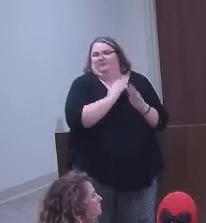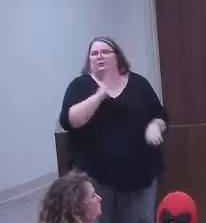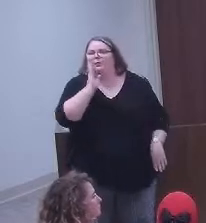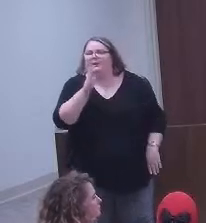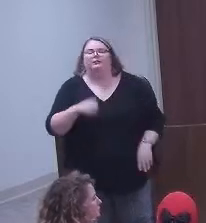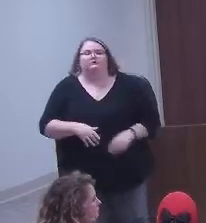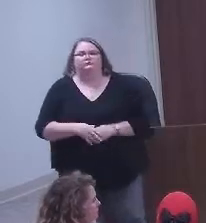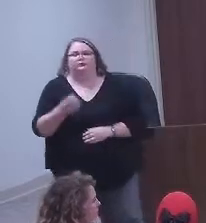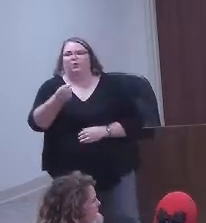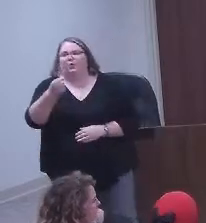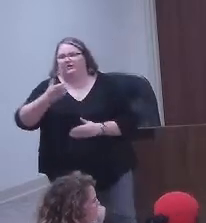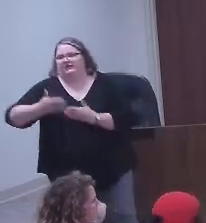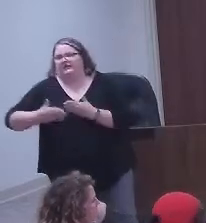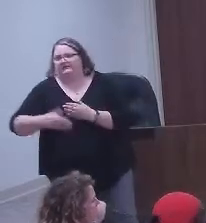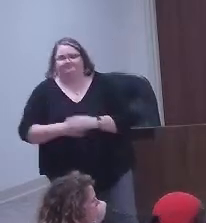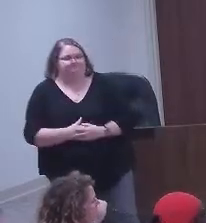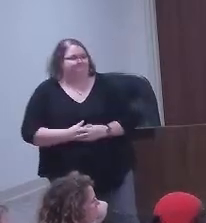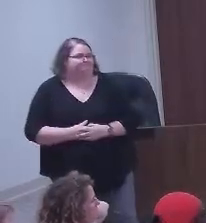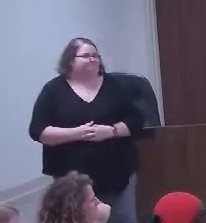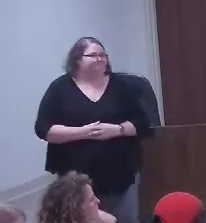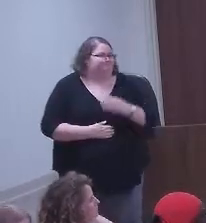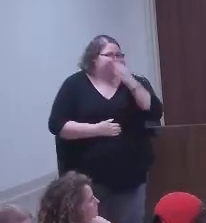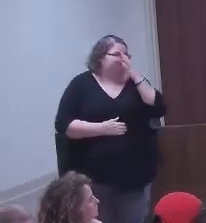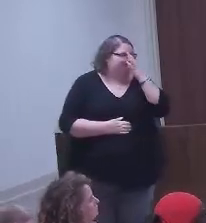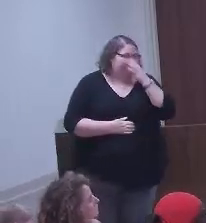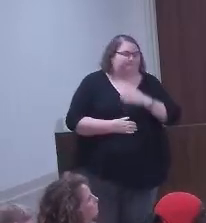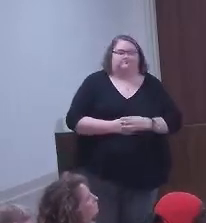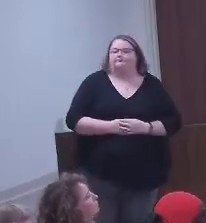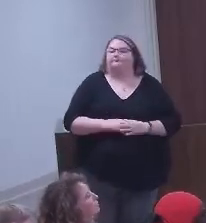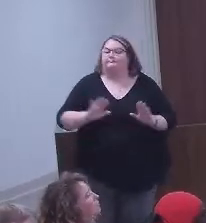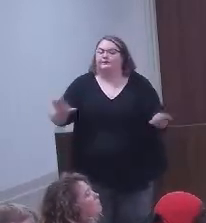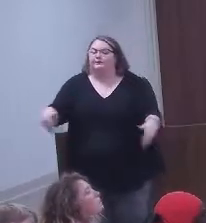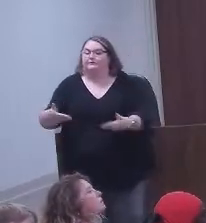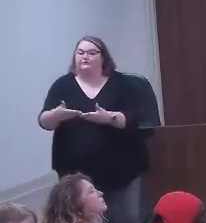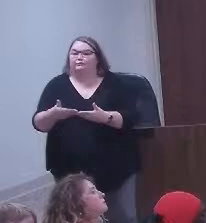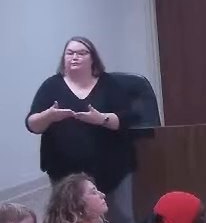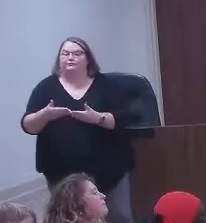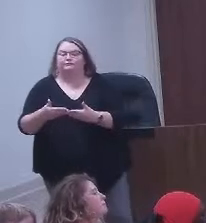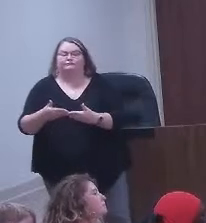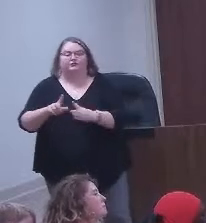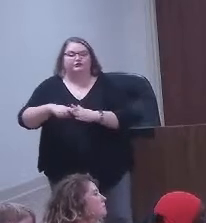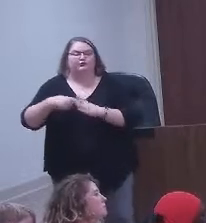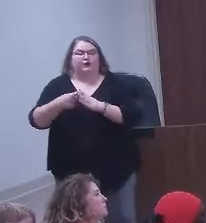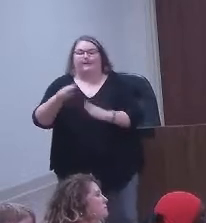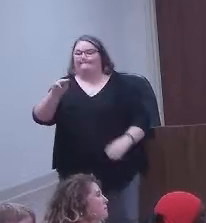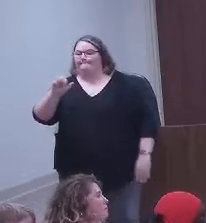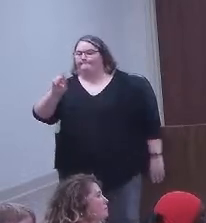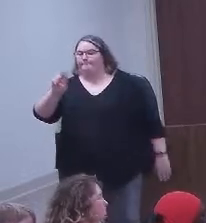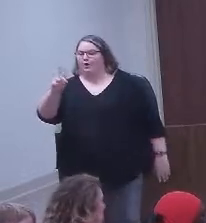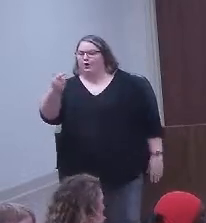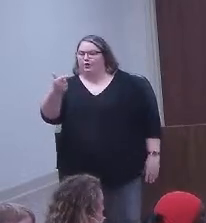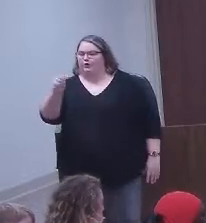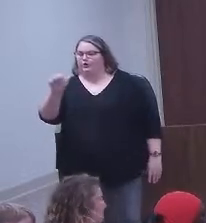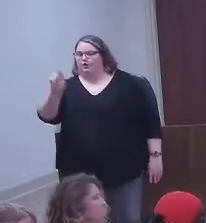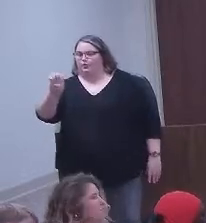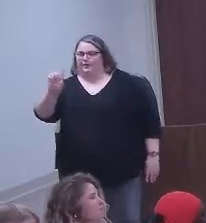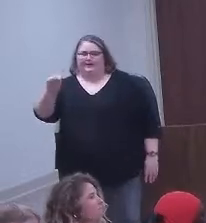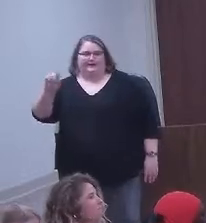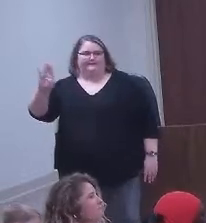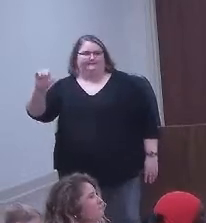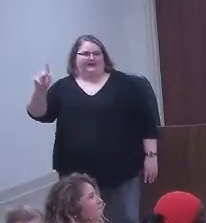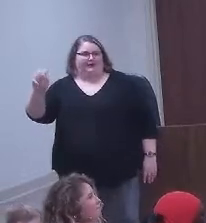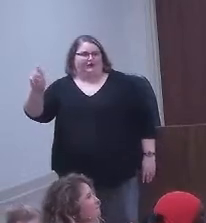please wait until the end. So please let me introduce them, starting with Margaret Baker.